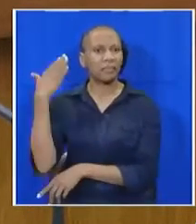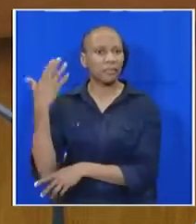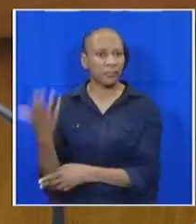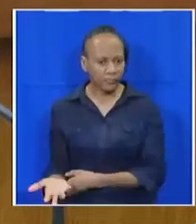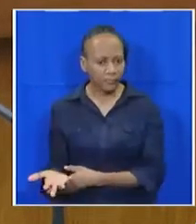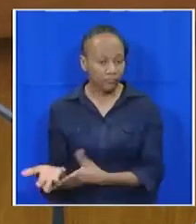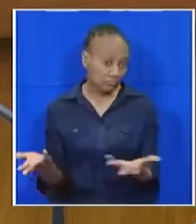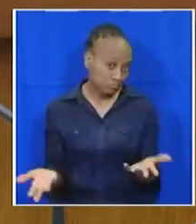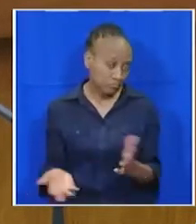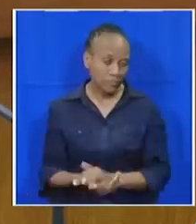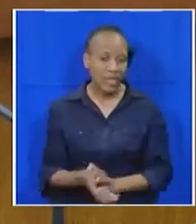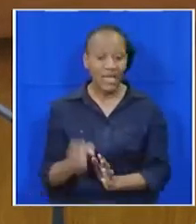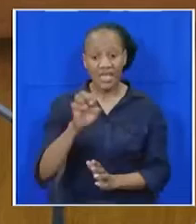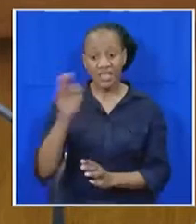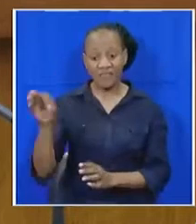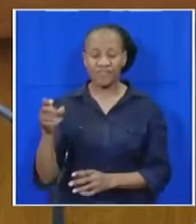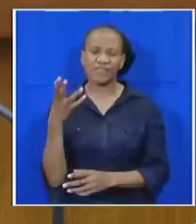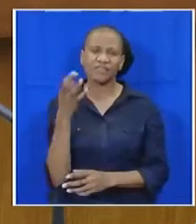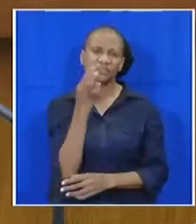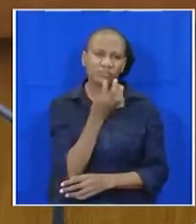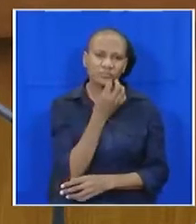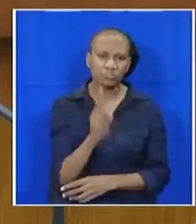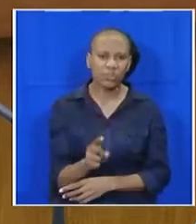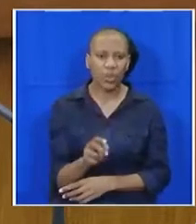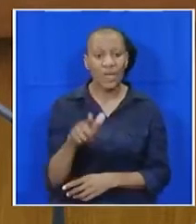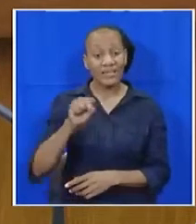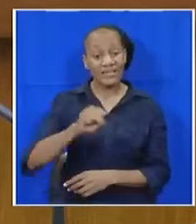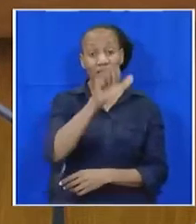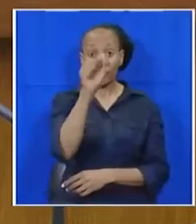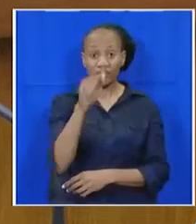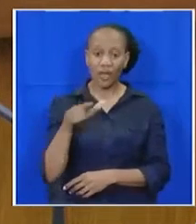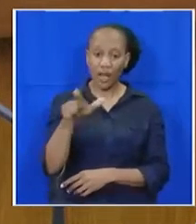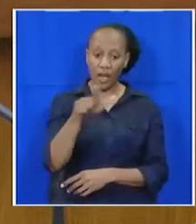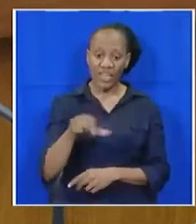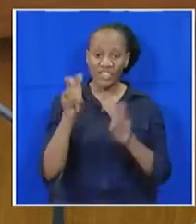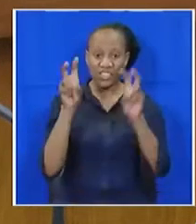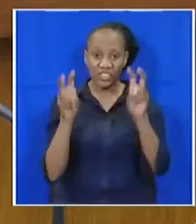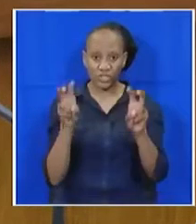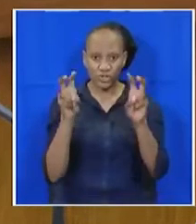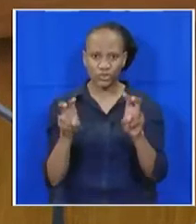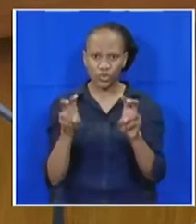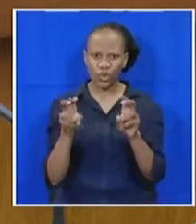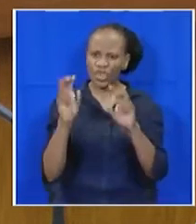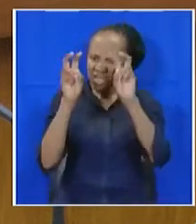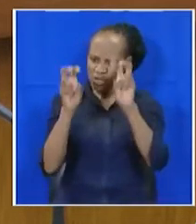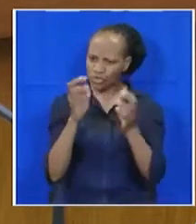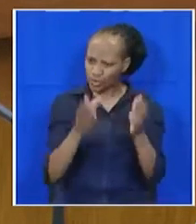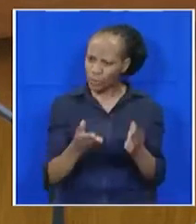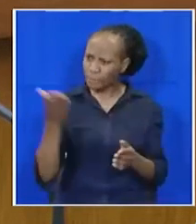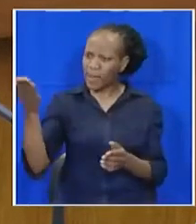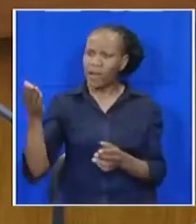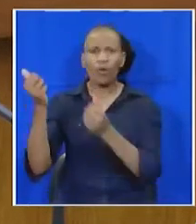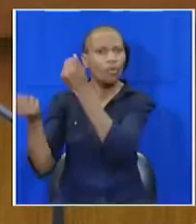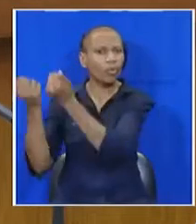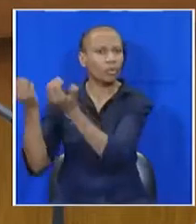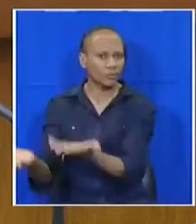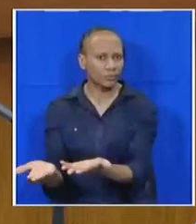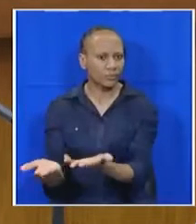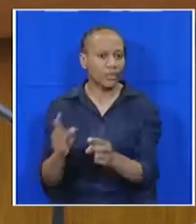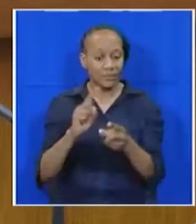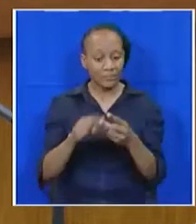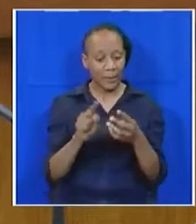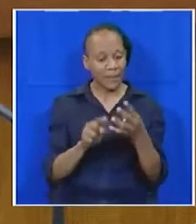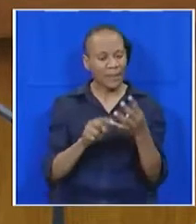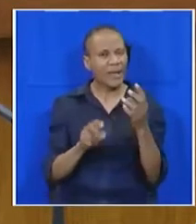the land question in South Africa is primarily a matter of justice, and all these factors, important as they